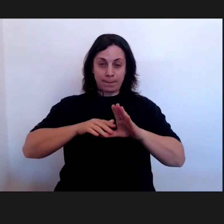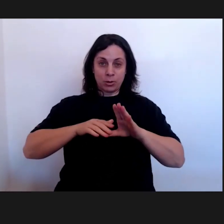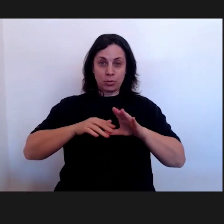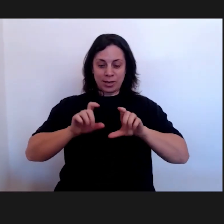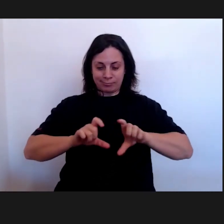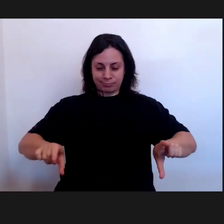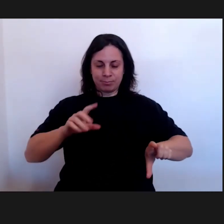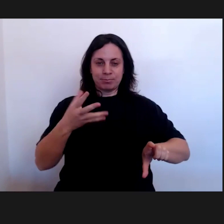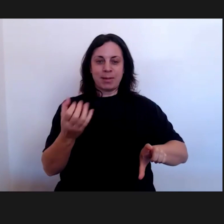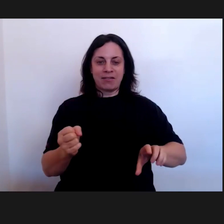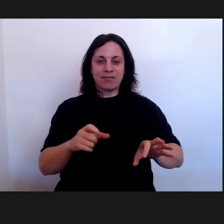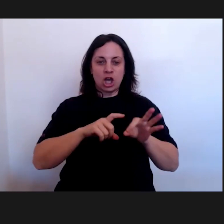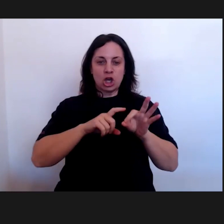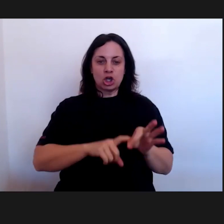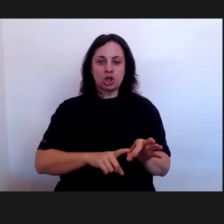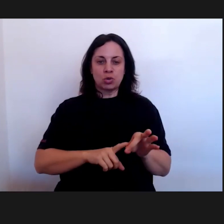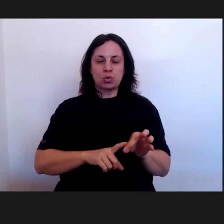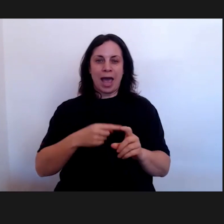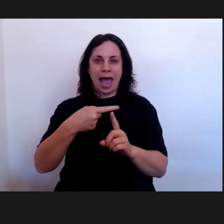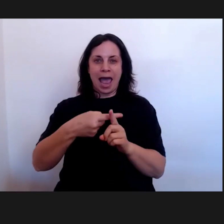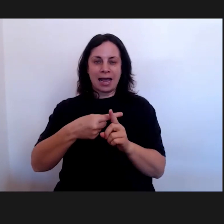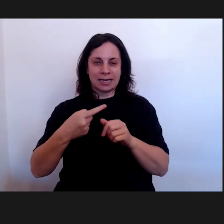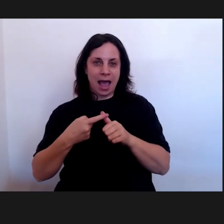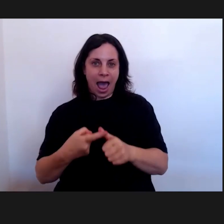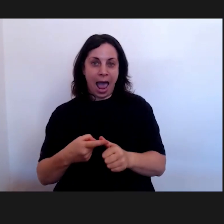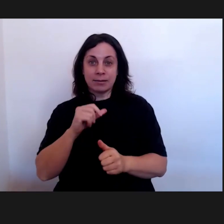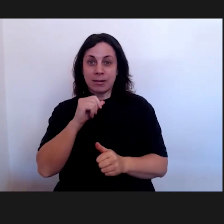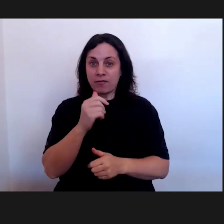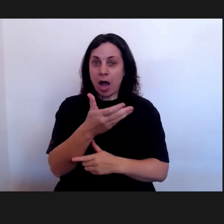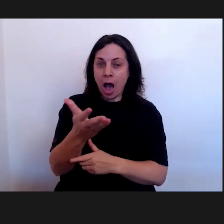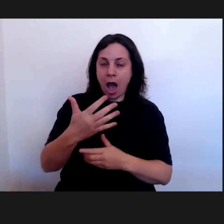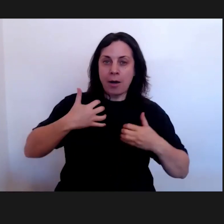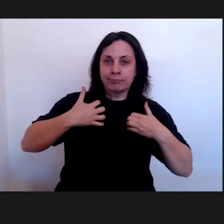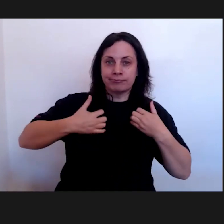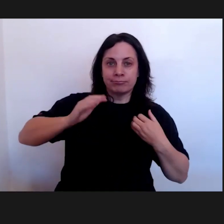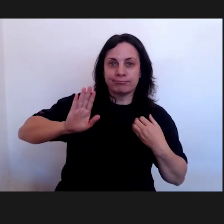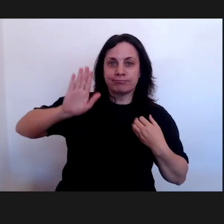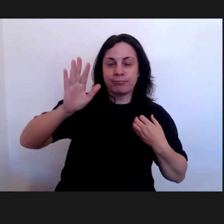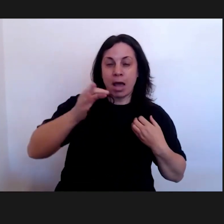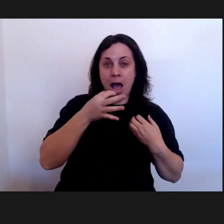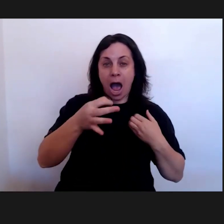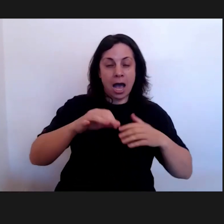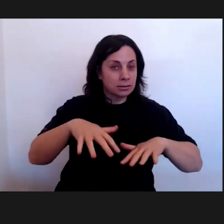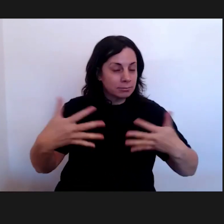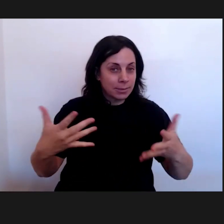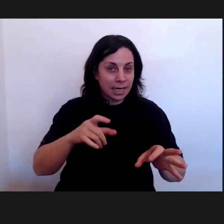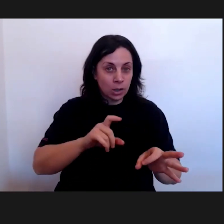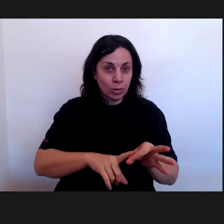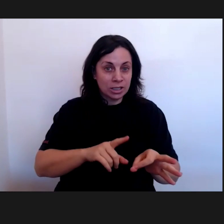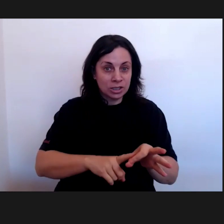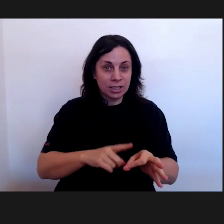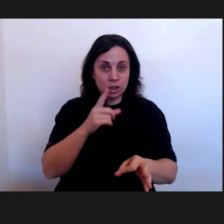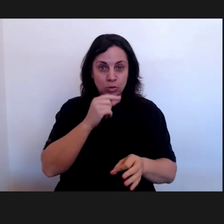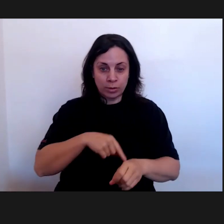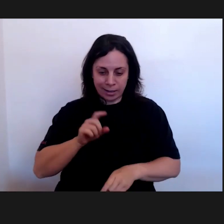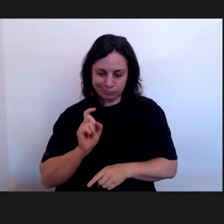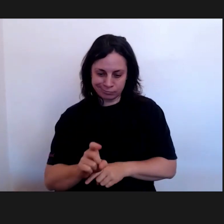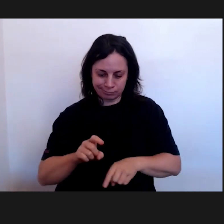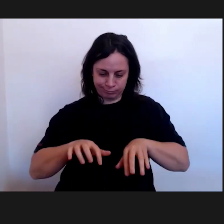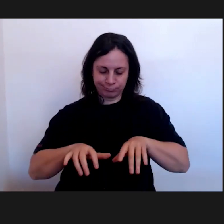screen if you would like to ask any questions from the panelists. So please do use that Q&A tab at the bottom.